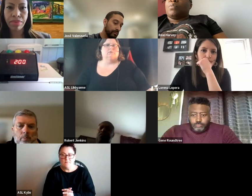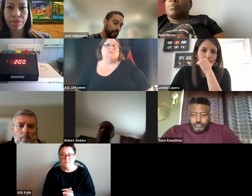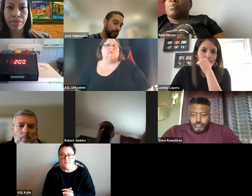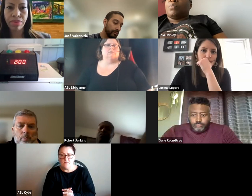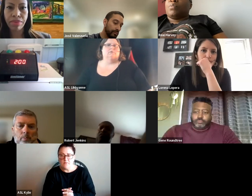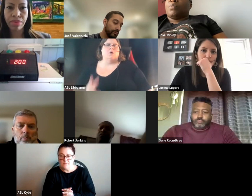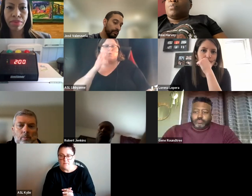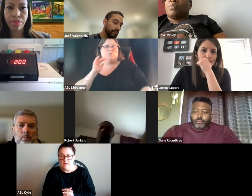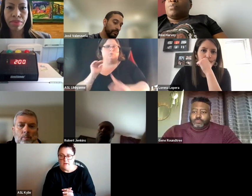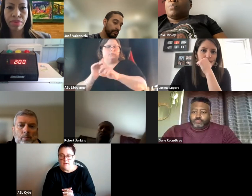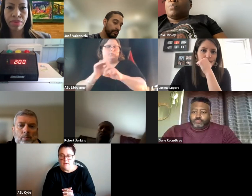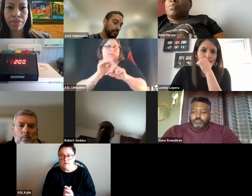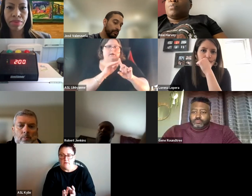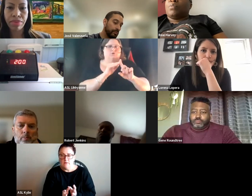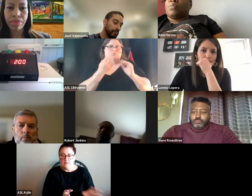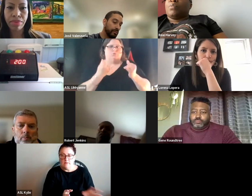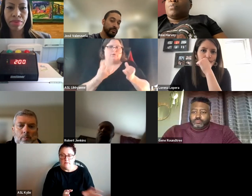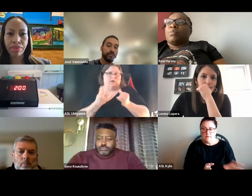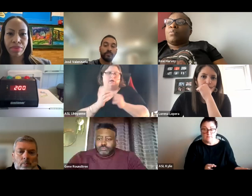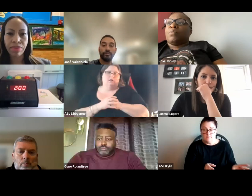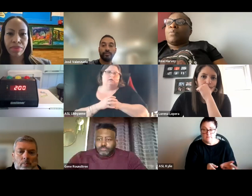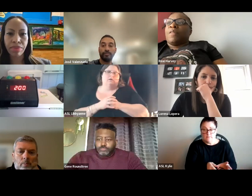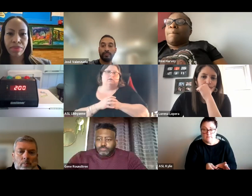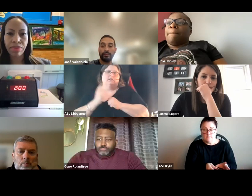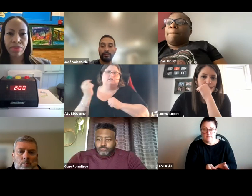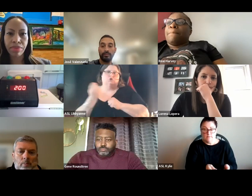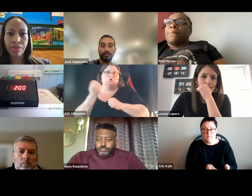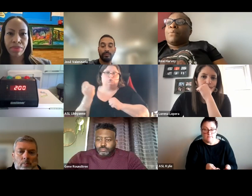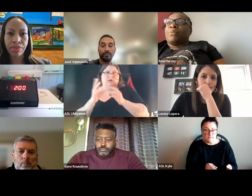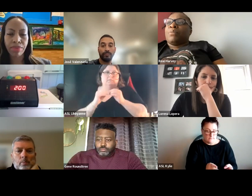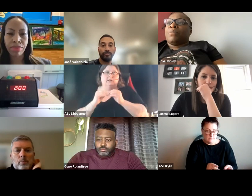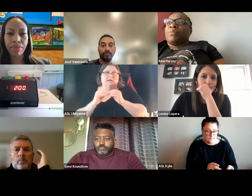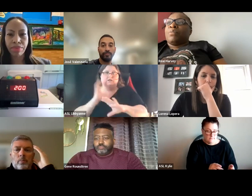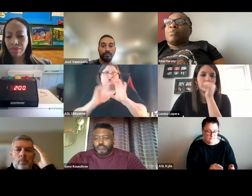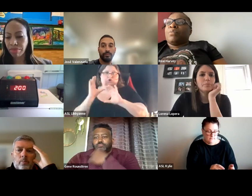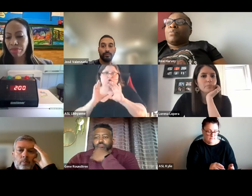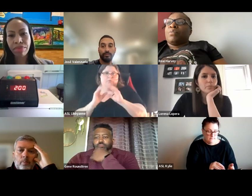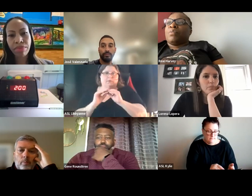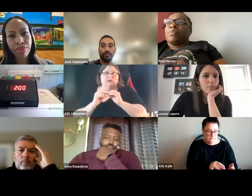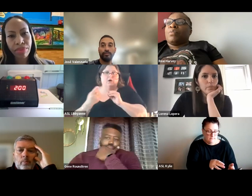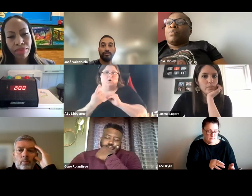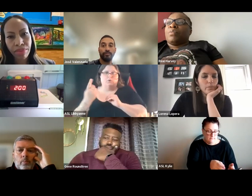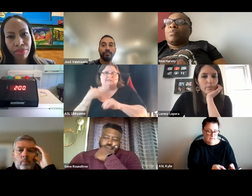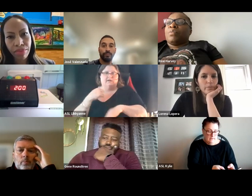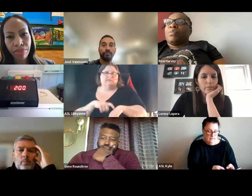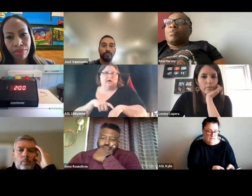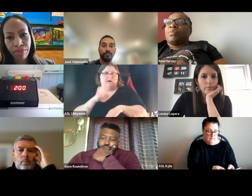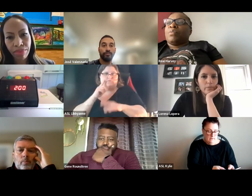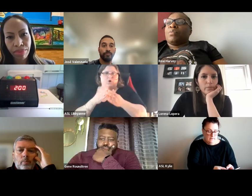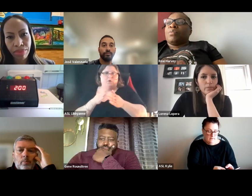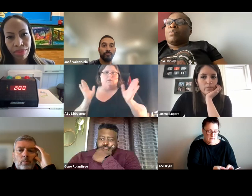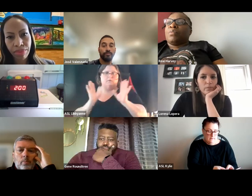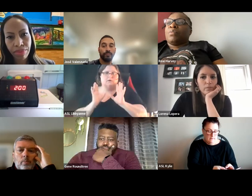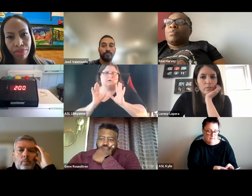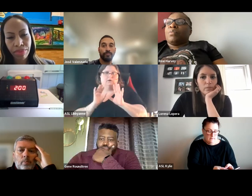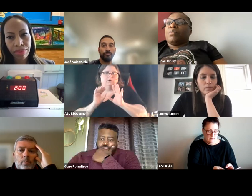our participants today that the Tuesday meetings of the search committee also have time for public comments. So you will